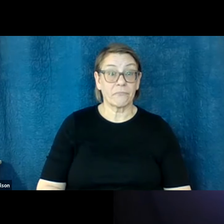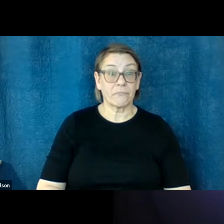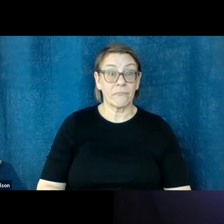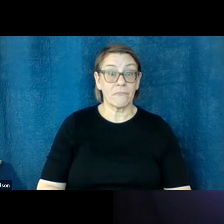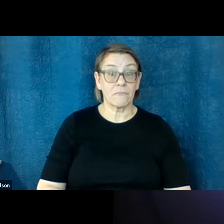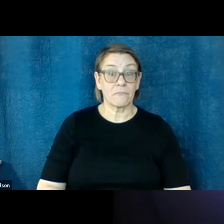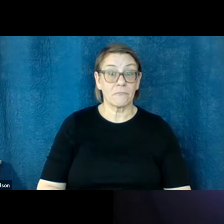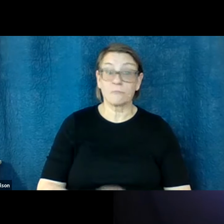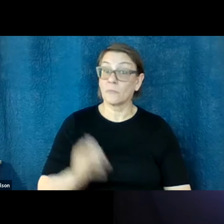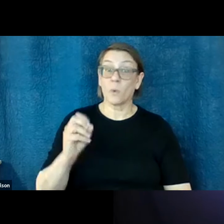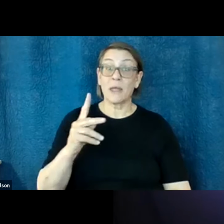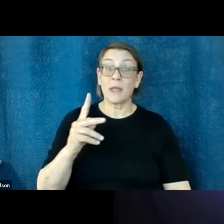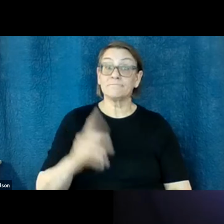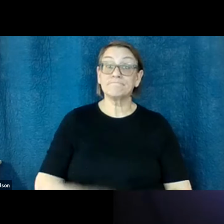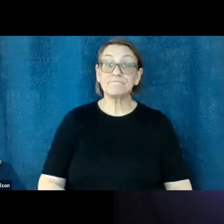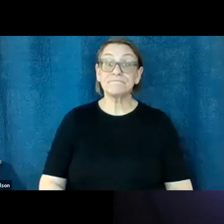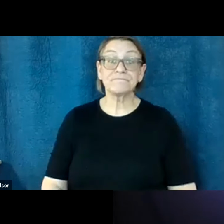All right.